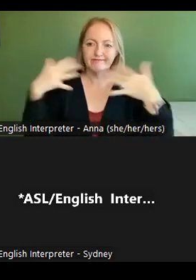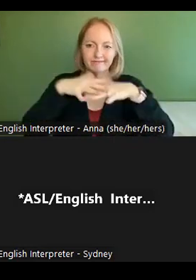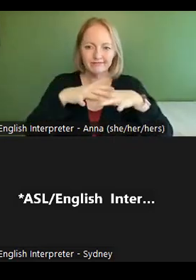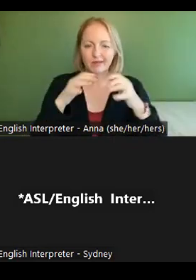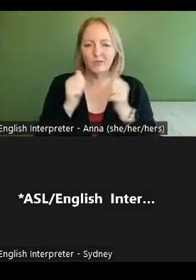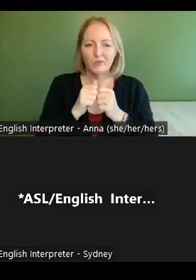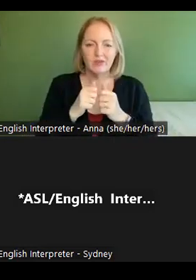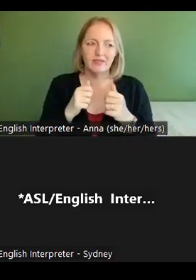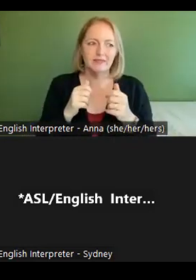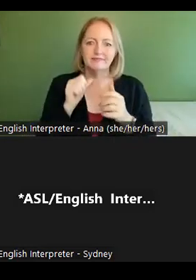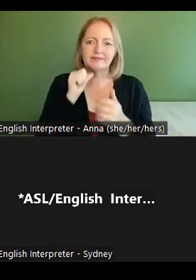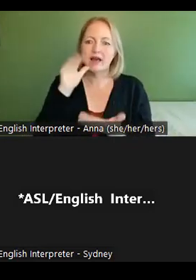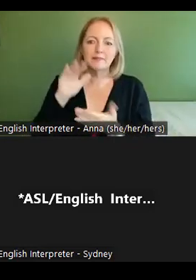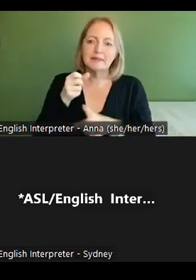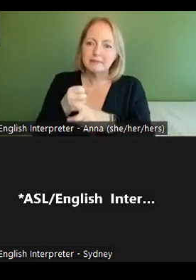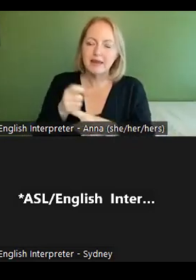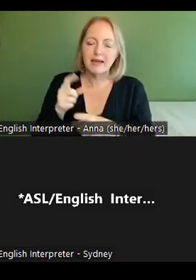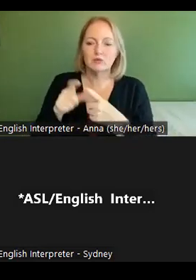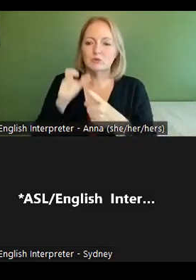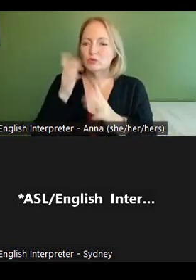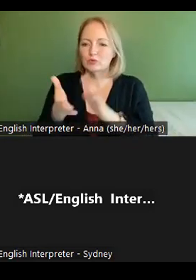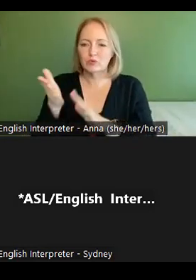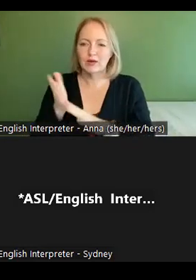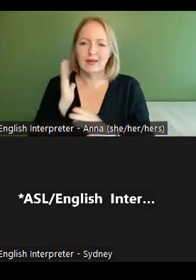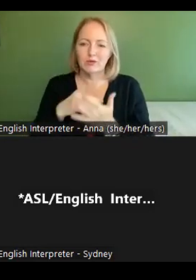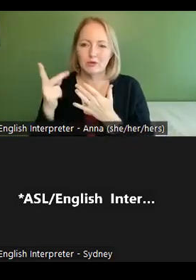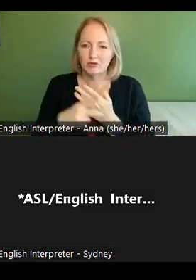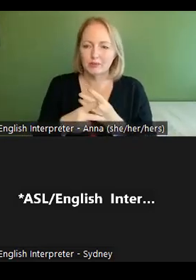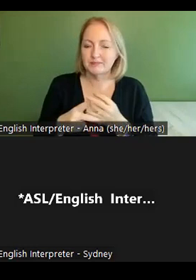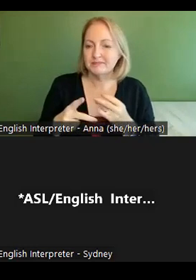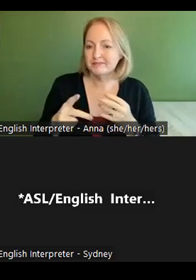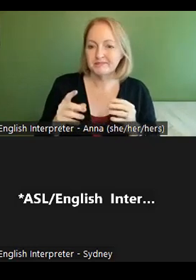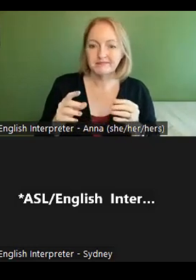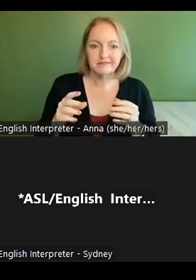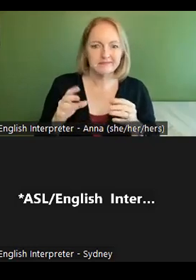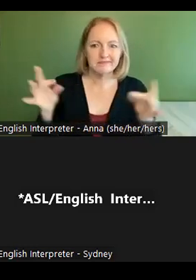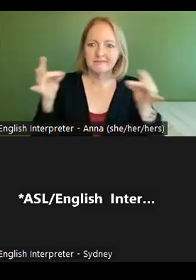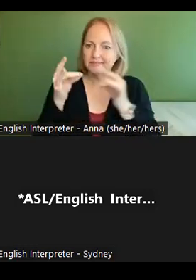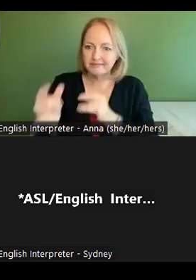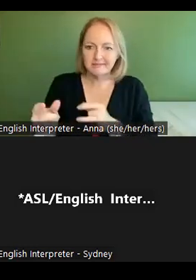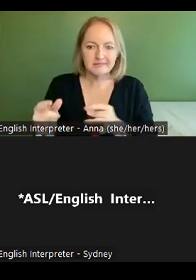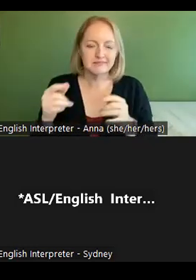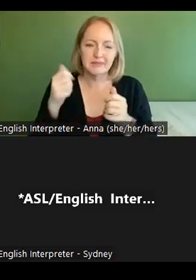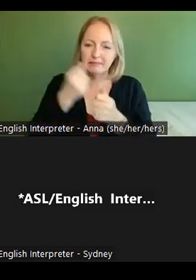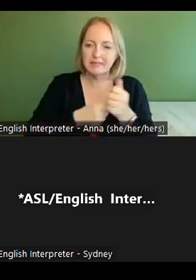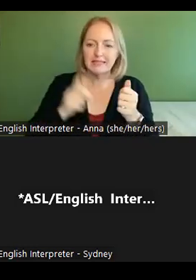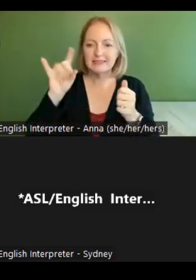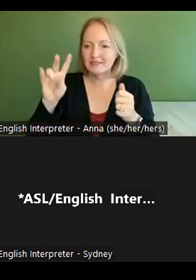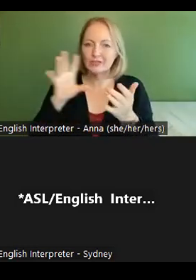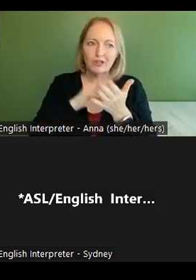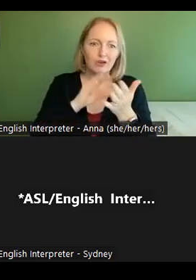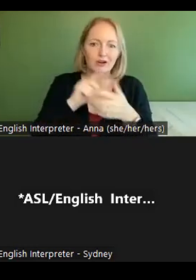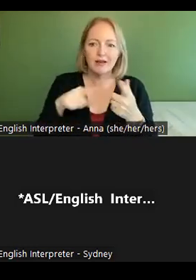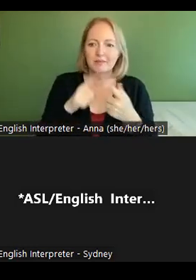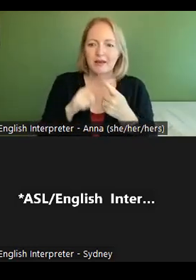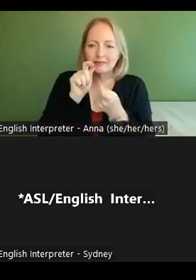minimal impact to CACFP operators. Almost seamlessly, multiple divisions within CDSS learned about the